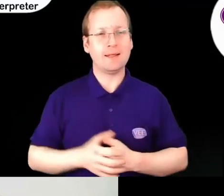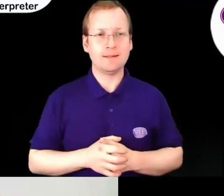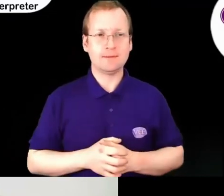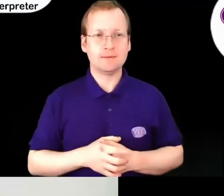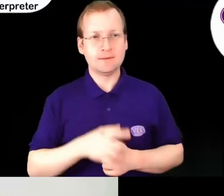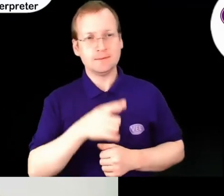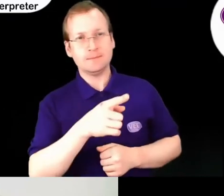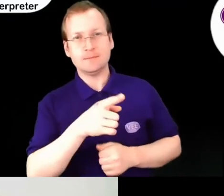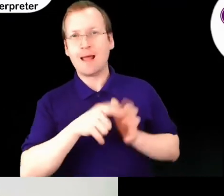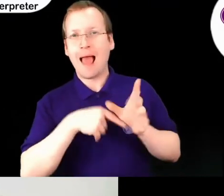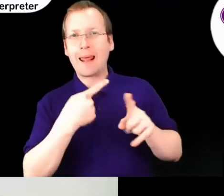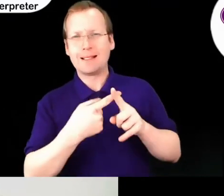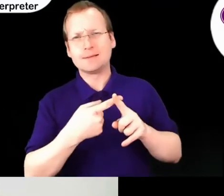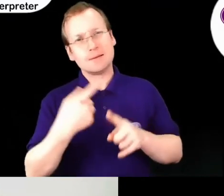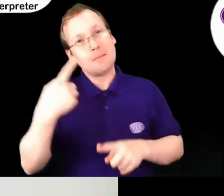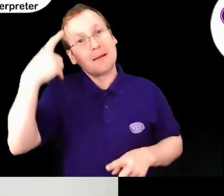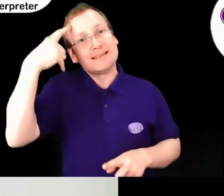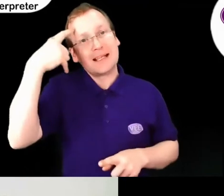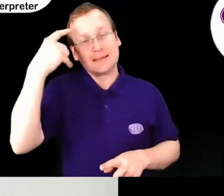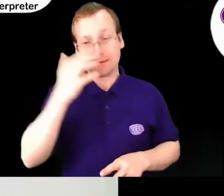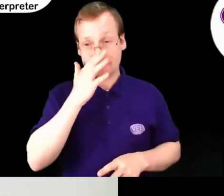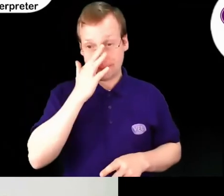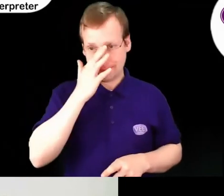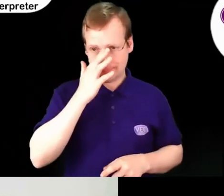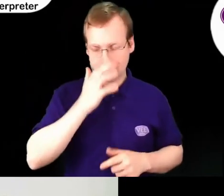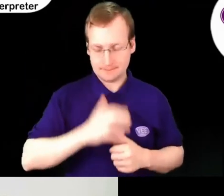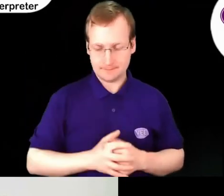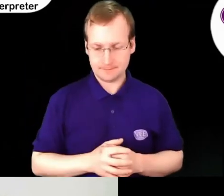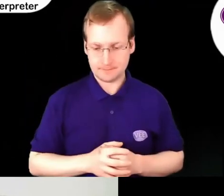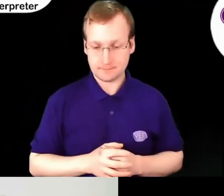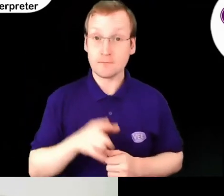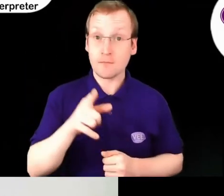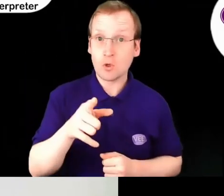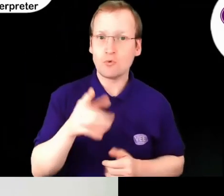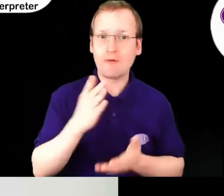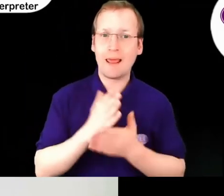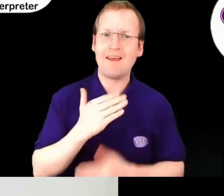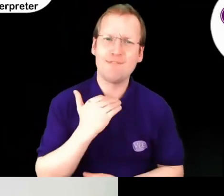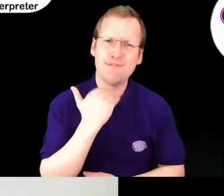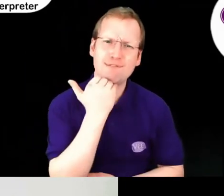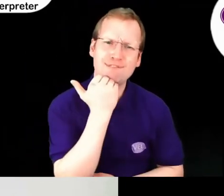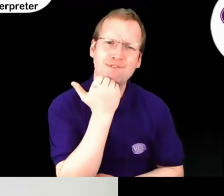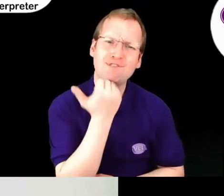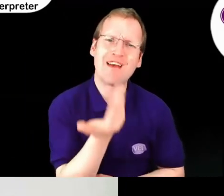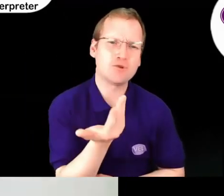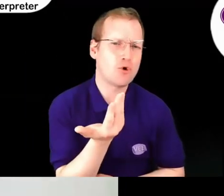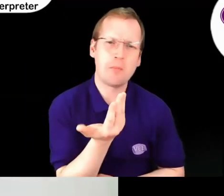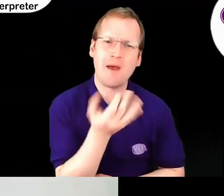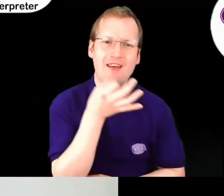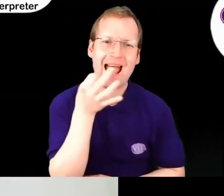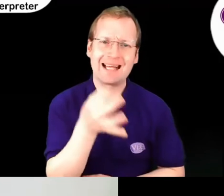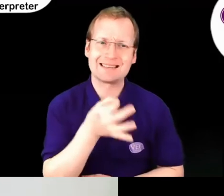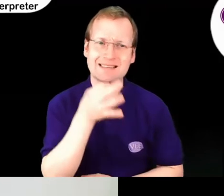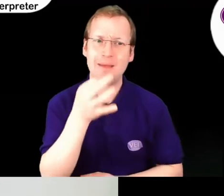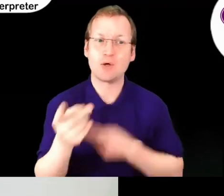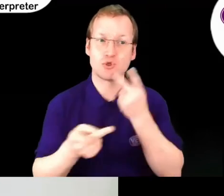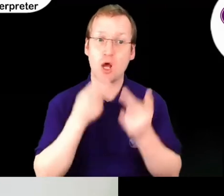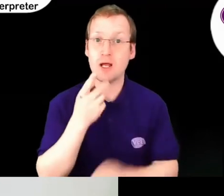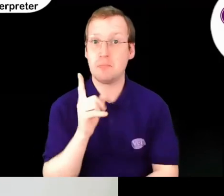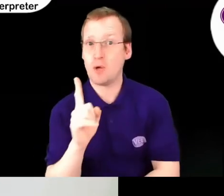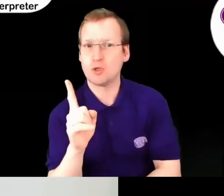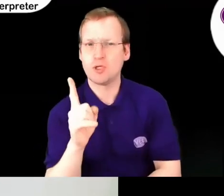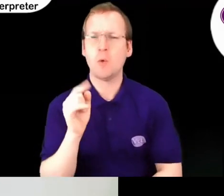of sense. That's fantastic. So you're probably really fed up of being asked about this song, so I'm really sorry, but